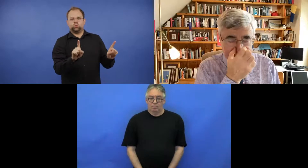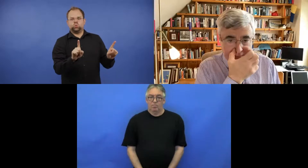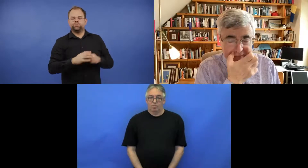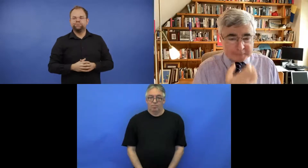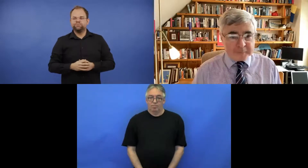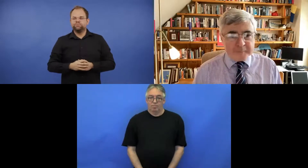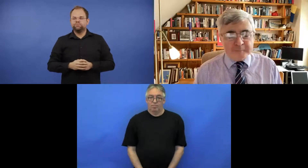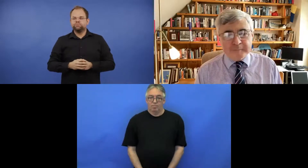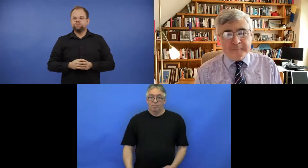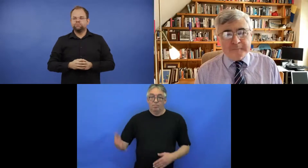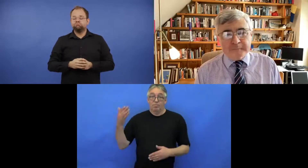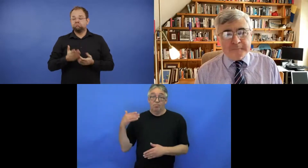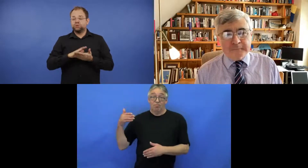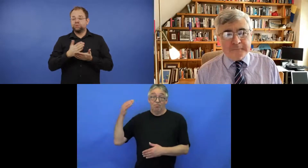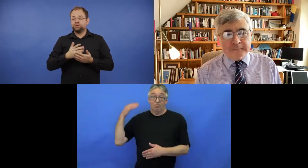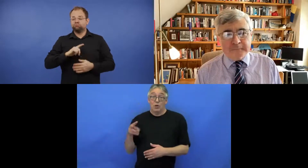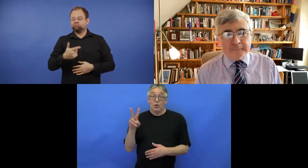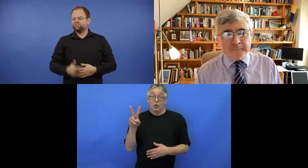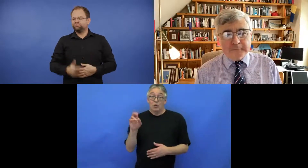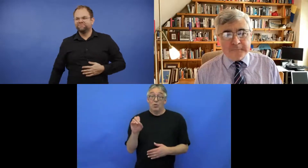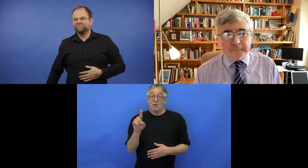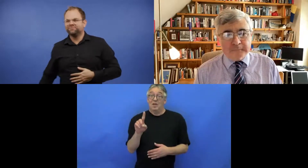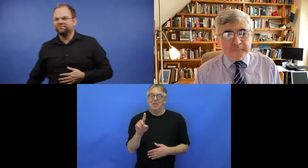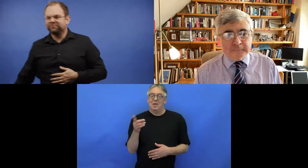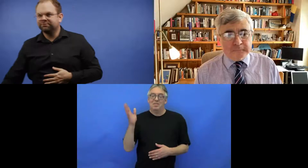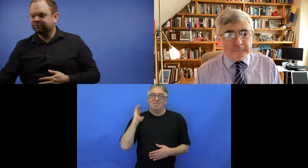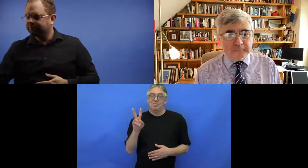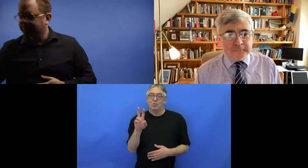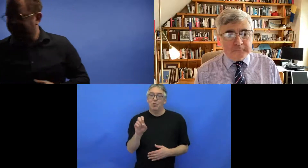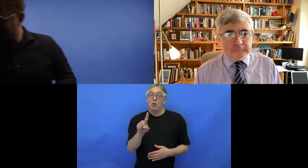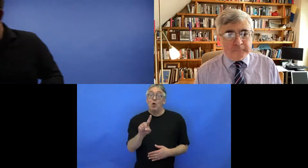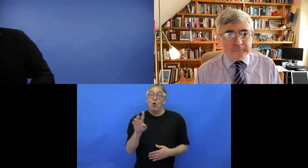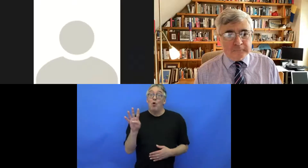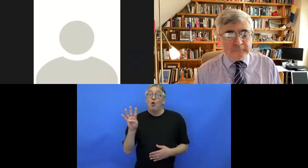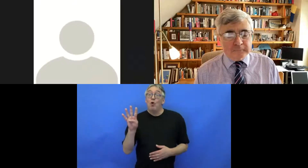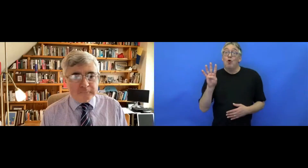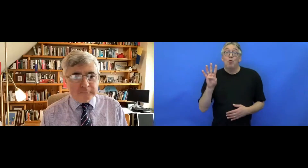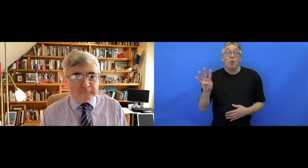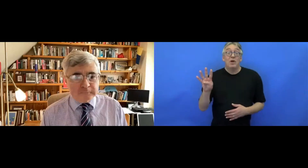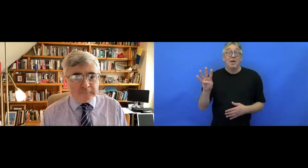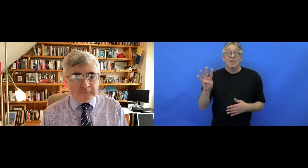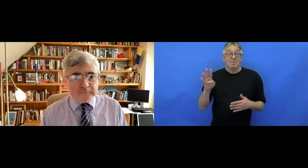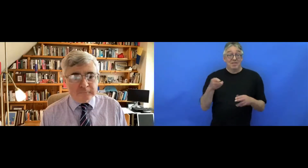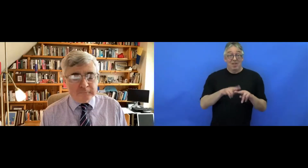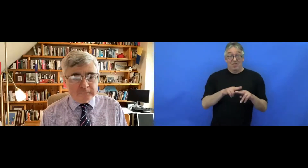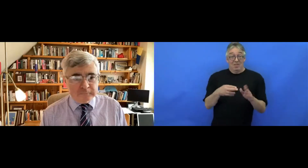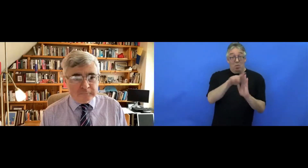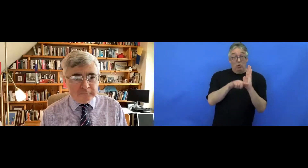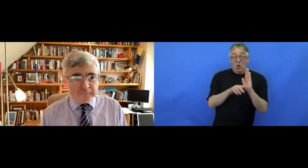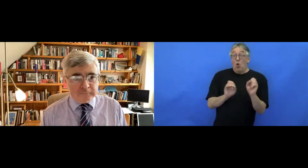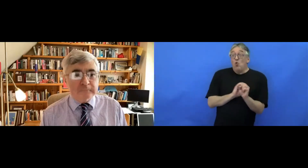that the measures already established are not enough to protect people with